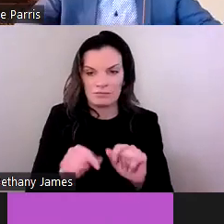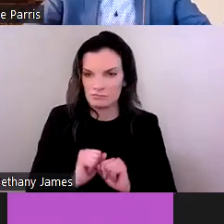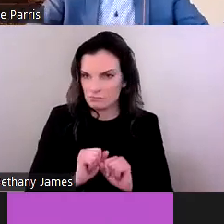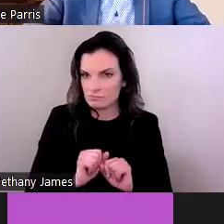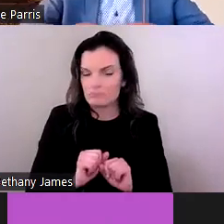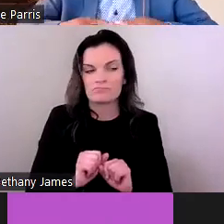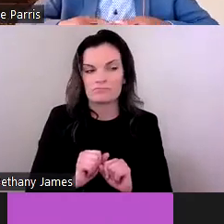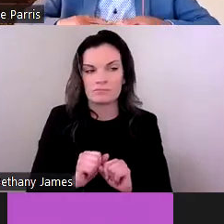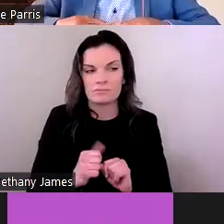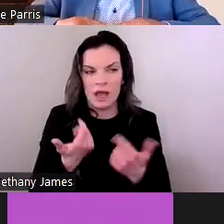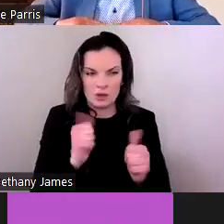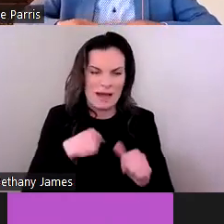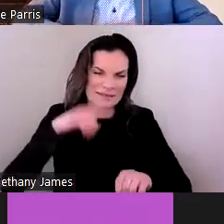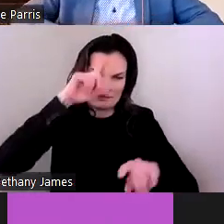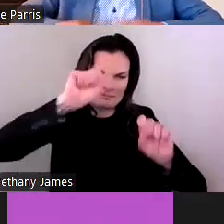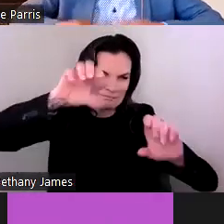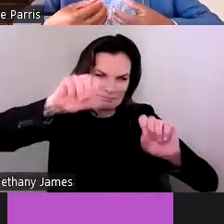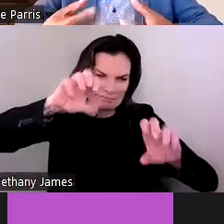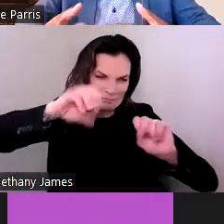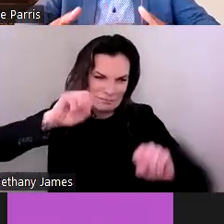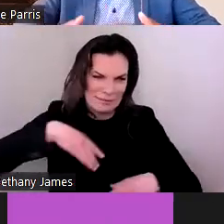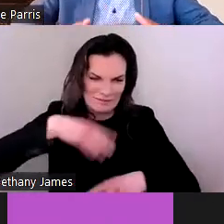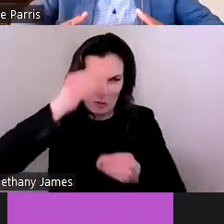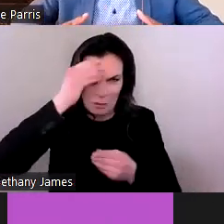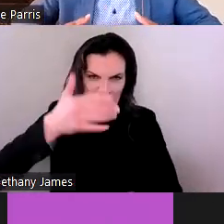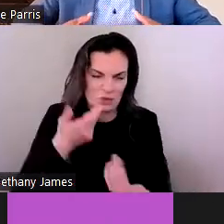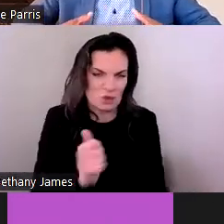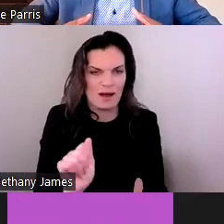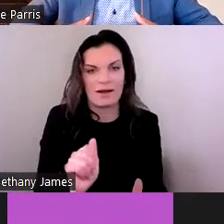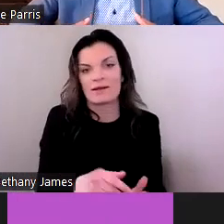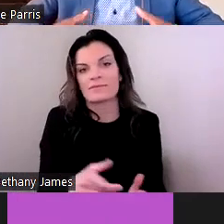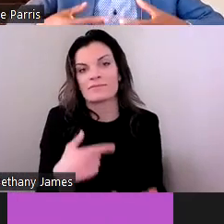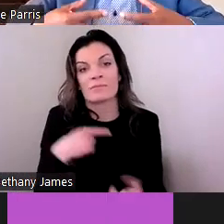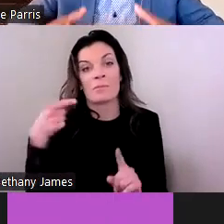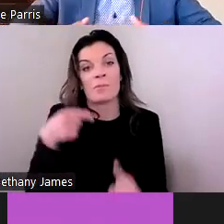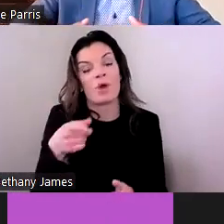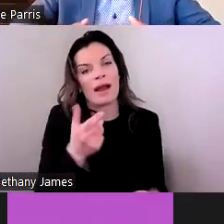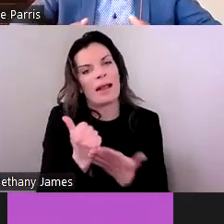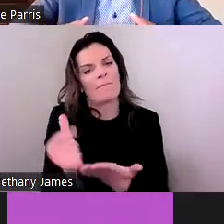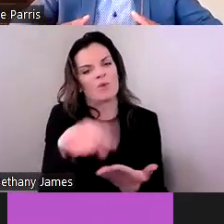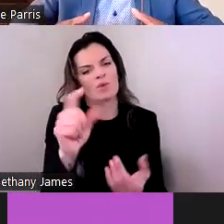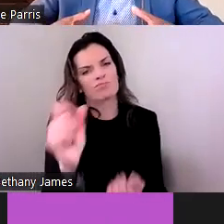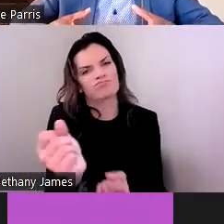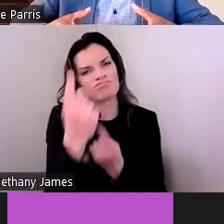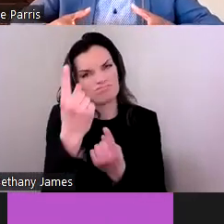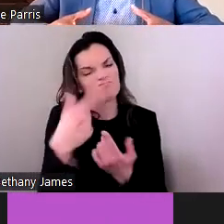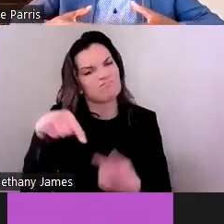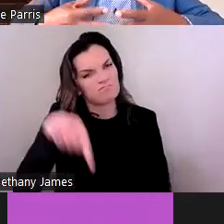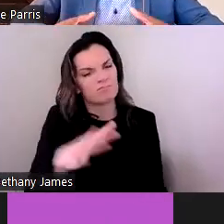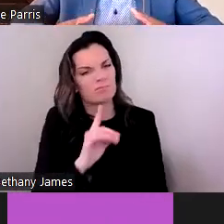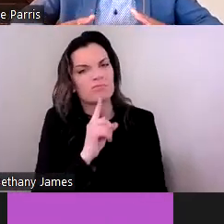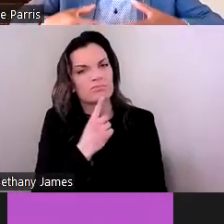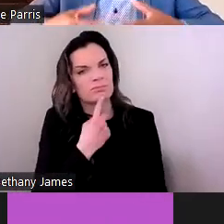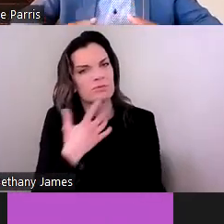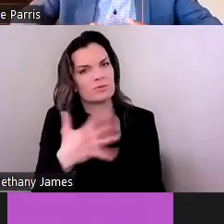was trying to get as much information to you as possible so that you can learn, so that you can understand the gravity of